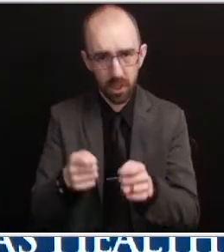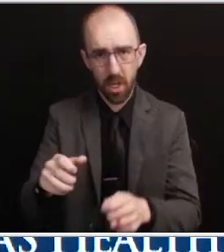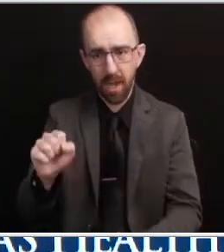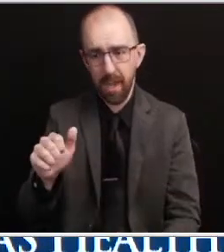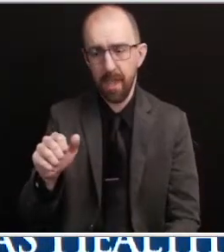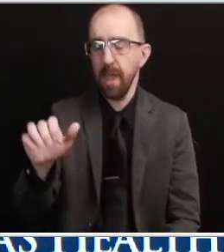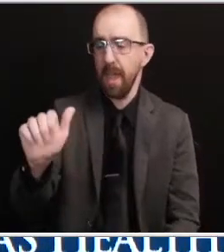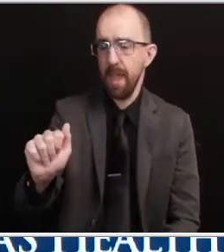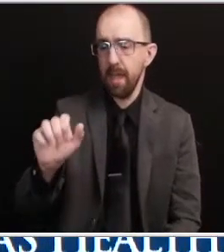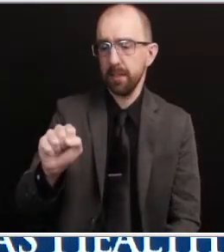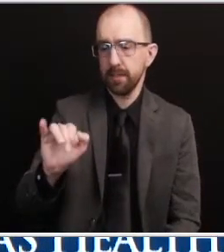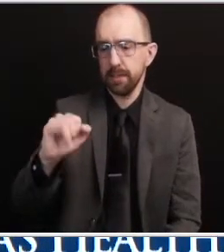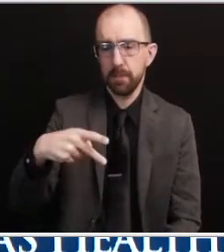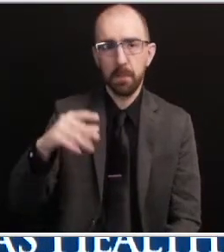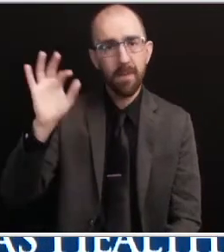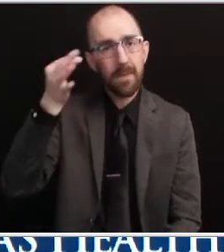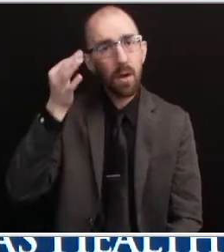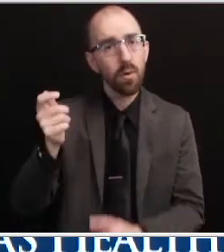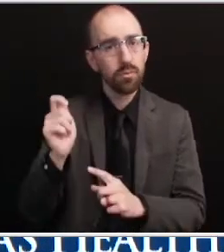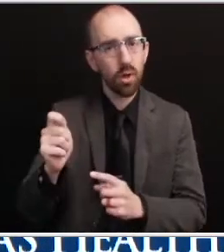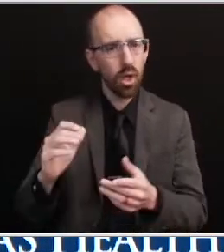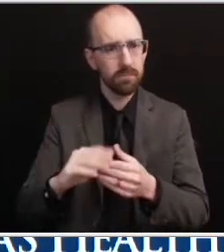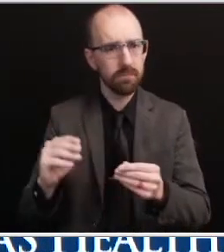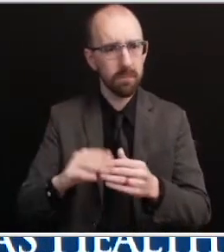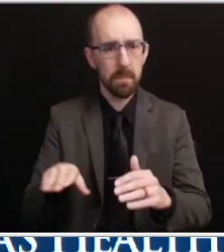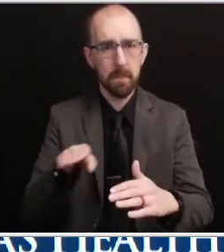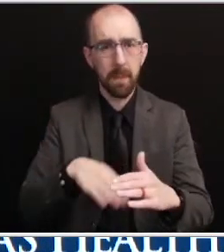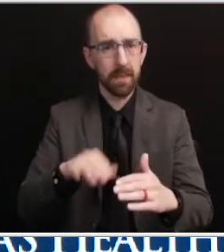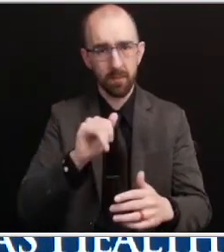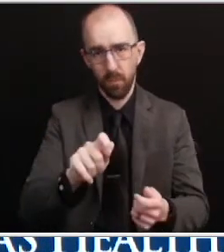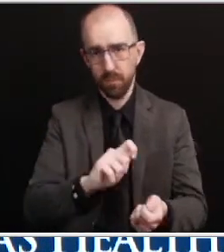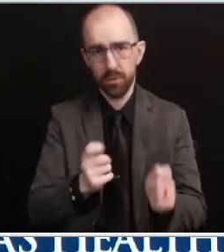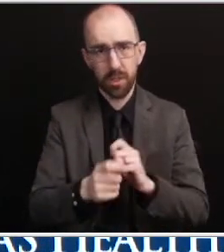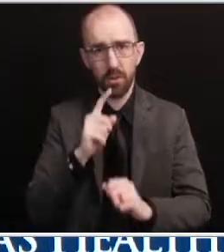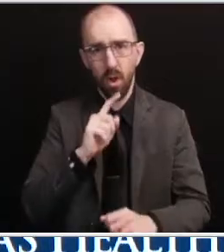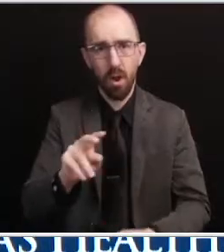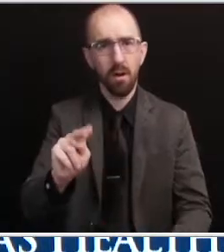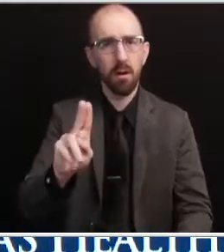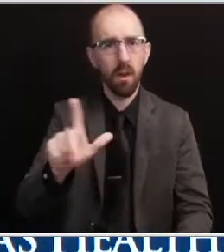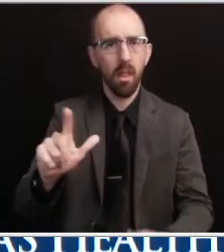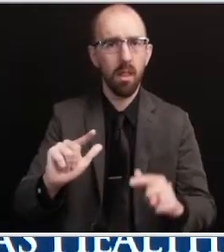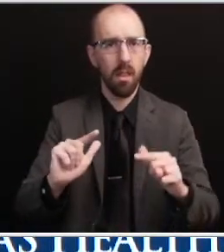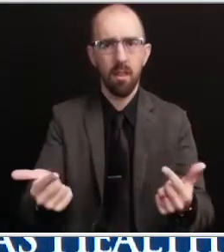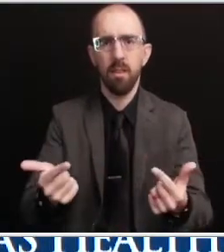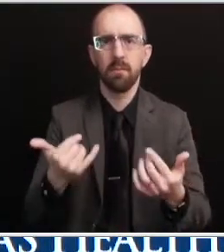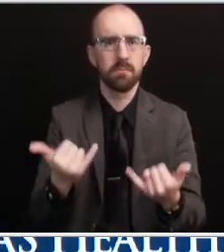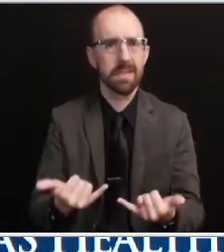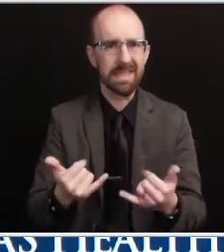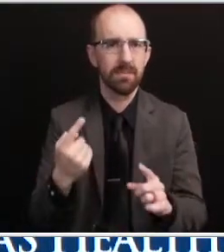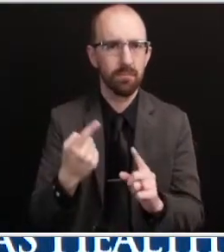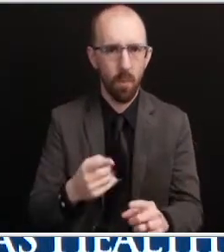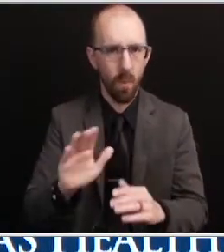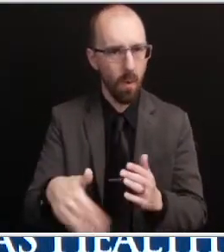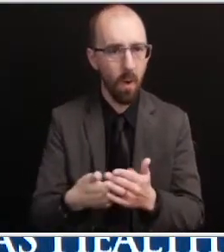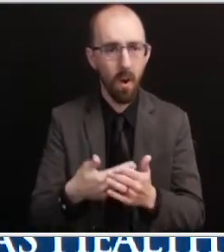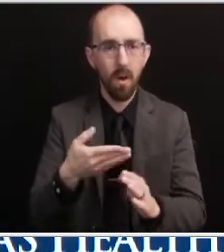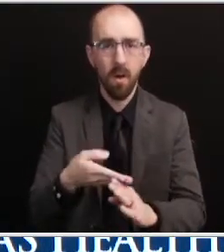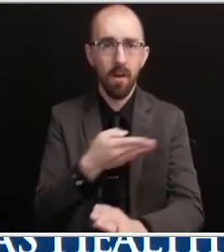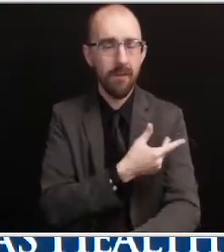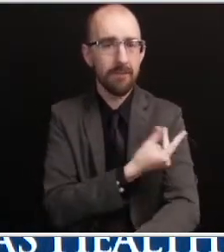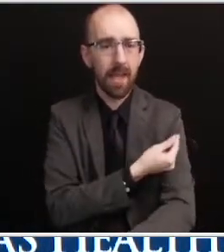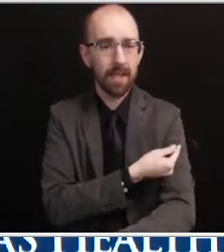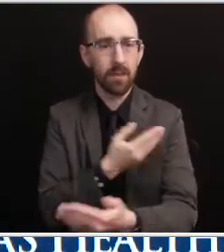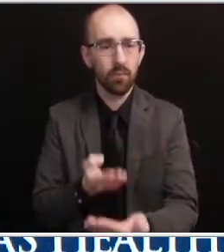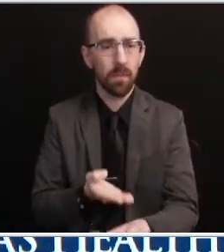federal judge had said that basically those changes are null and void at this point in time. All those previous vaccine recommendations that